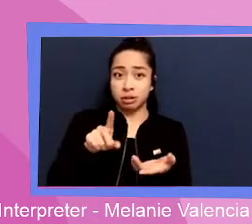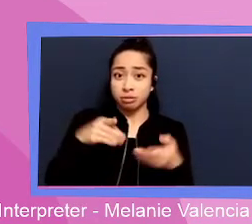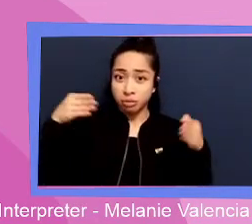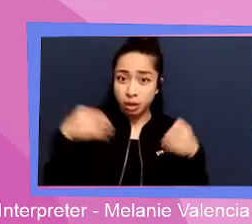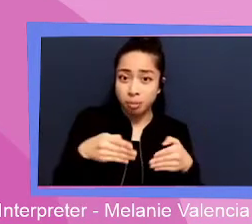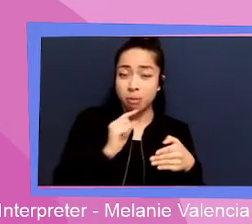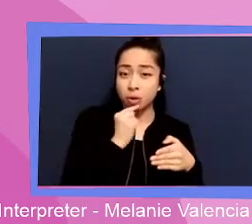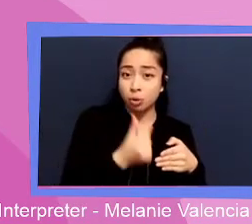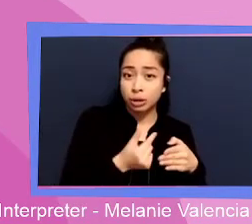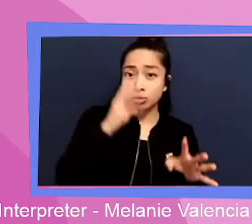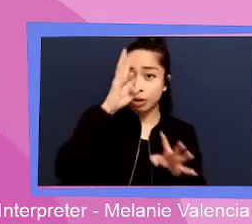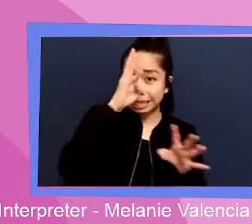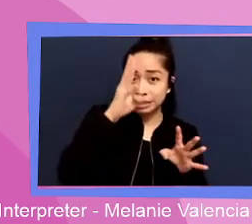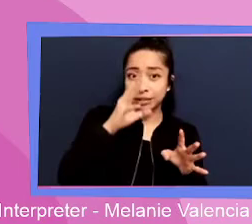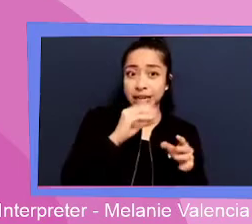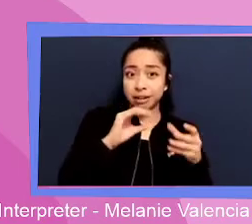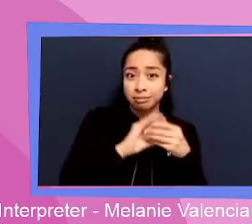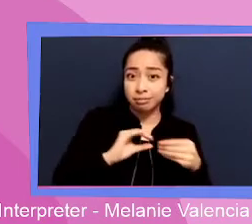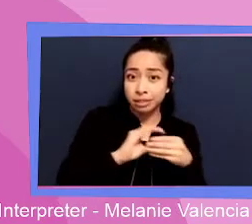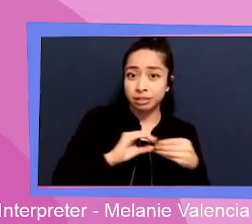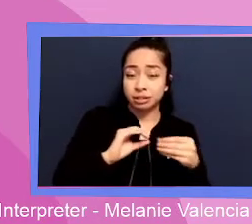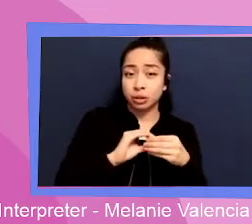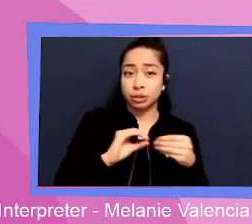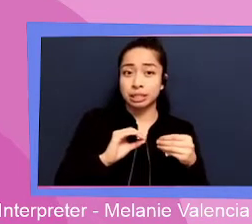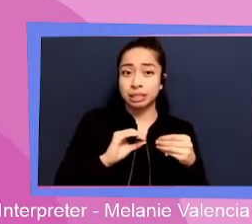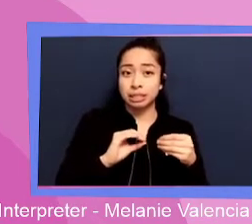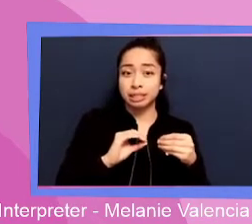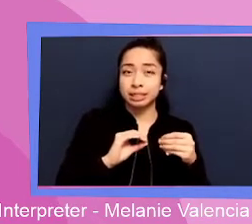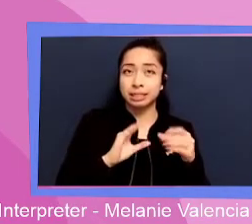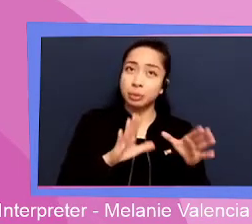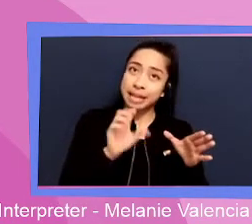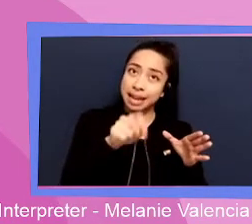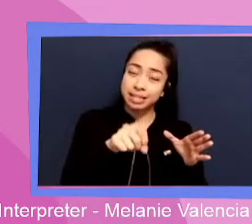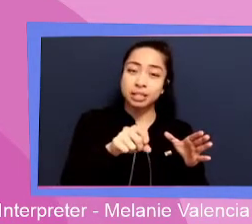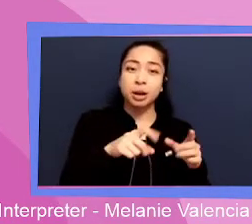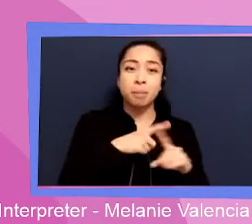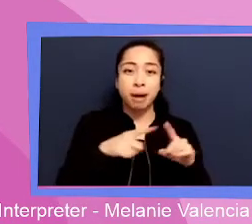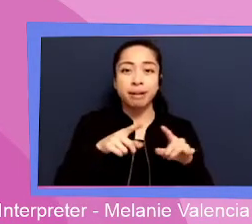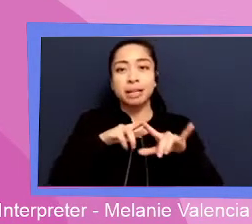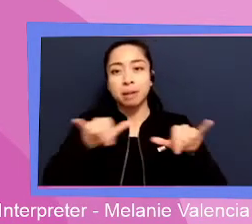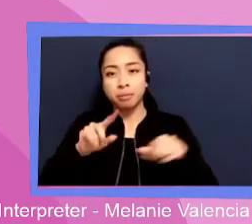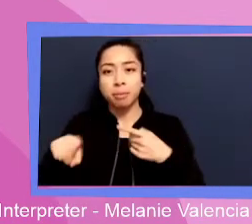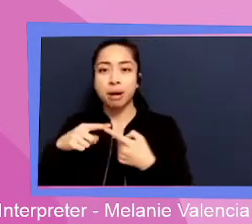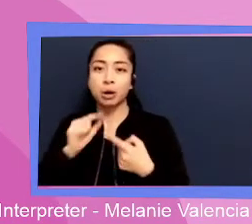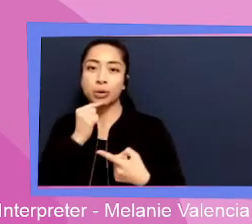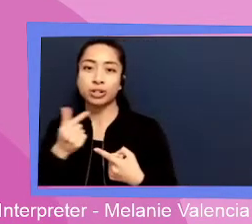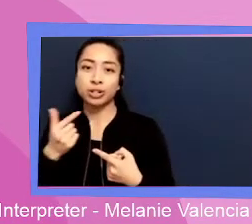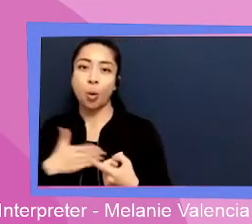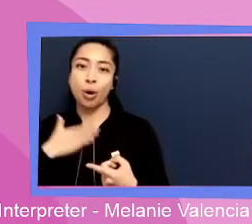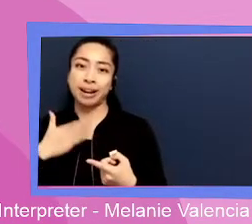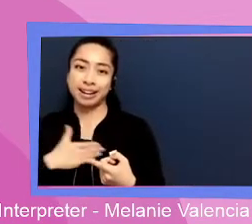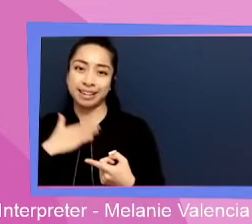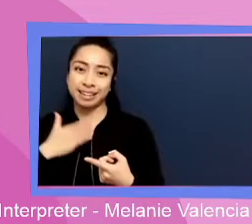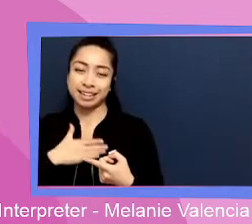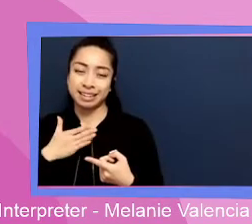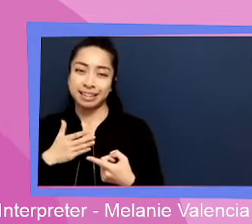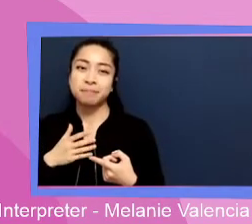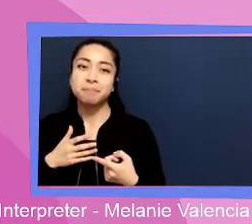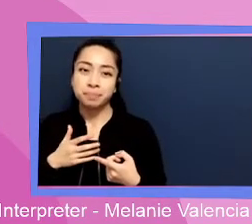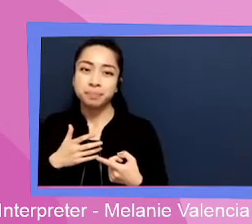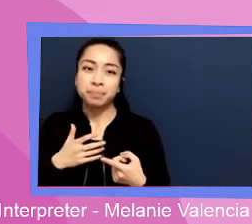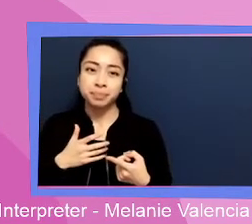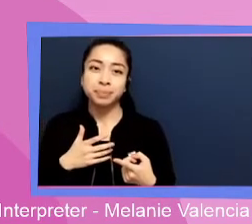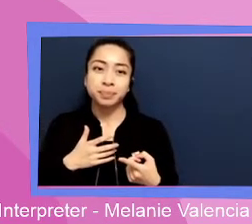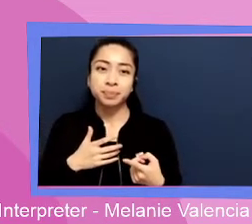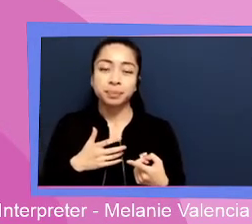queer stories, and unofficially about queer joy. I know that a lot of times both personally, just